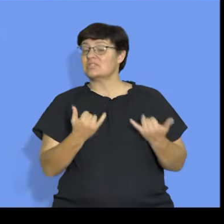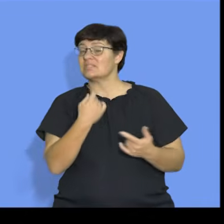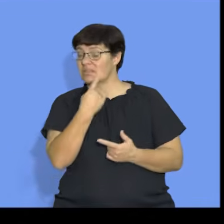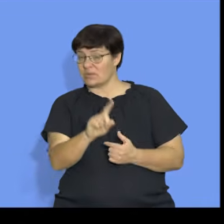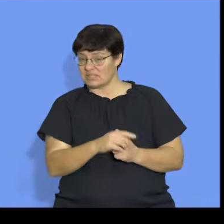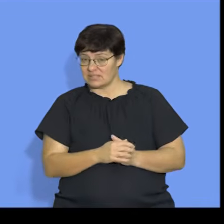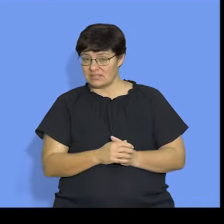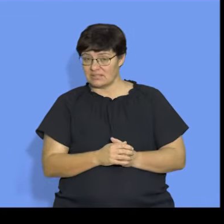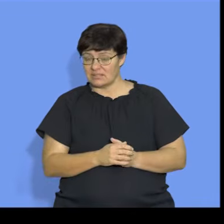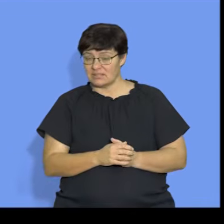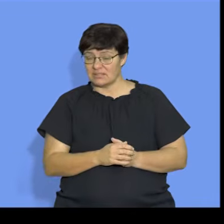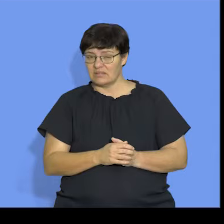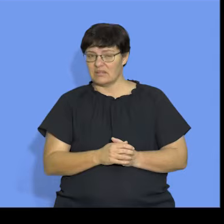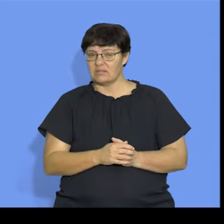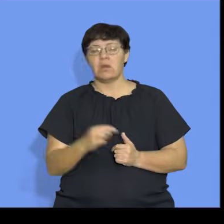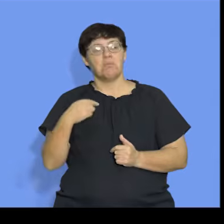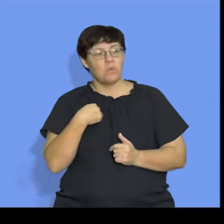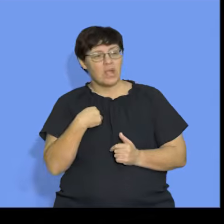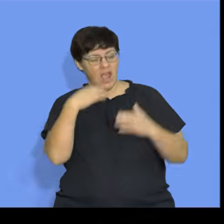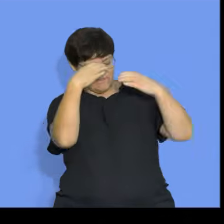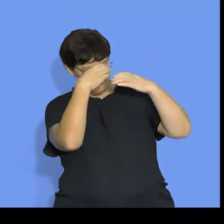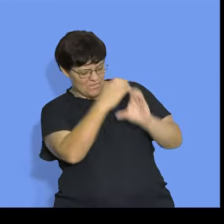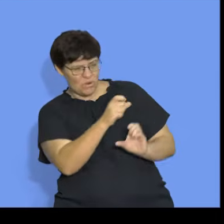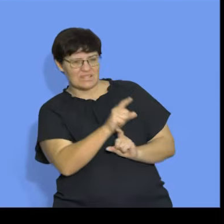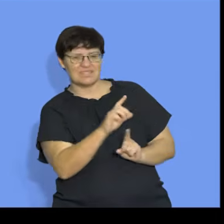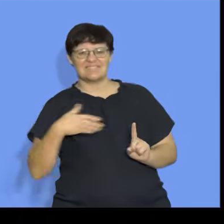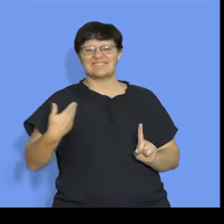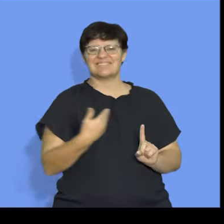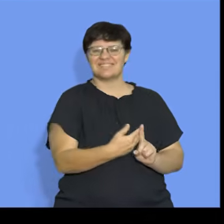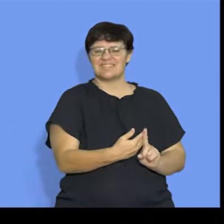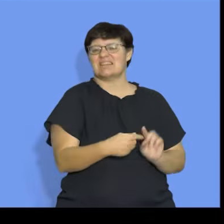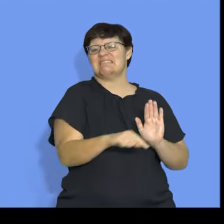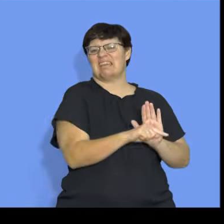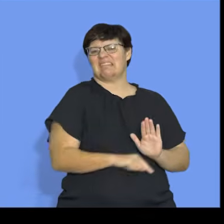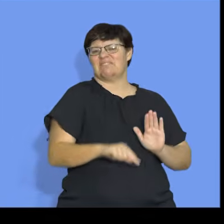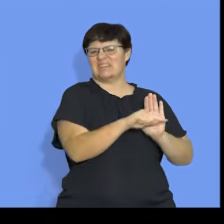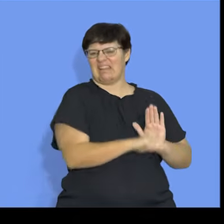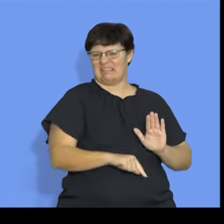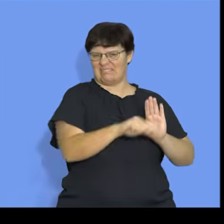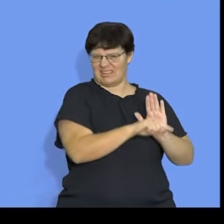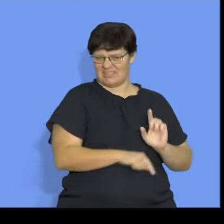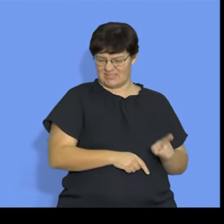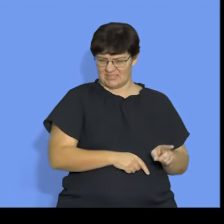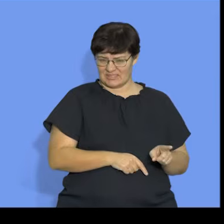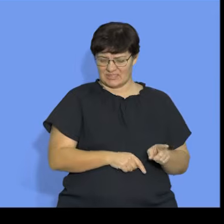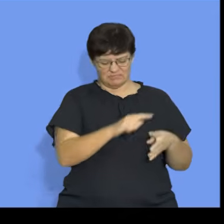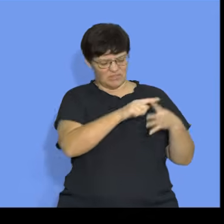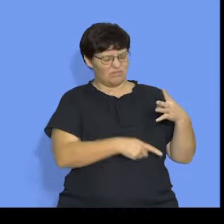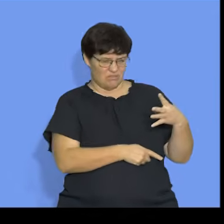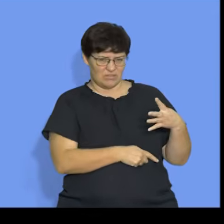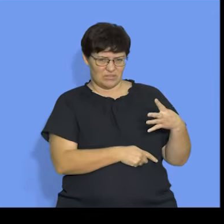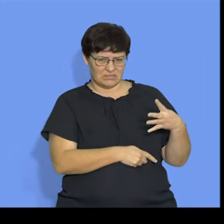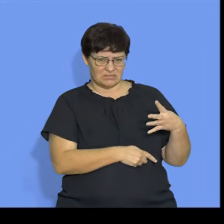says it. It's that we've concentrated in the last while on these diseases, what makes us